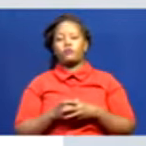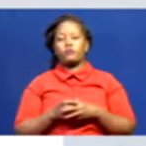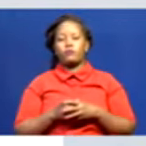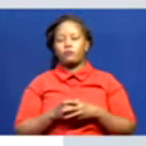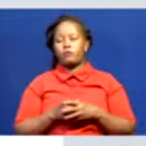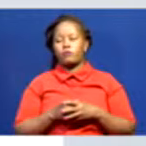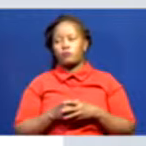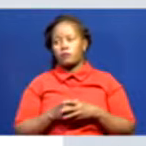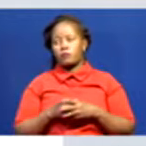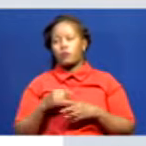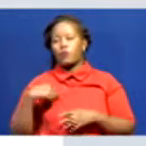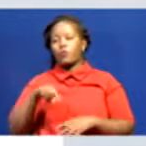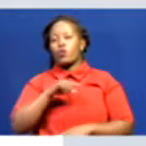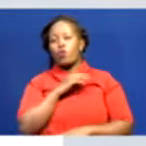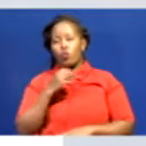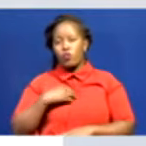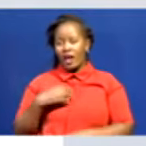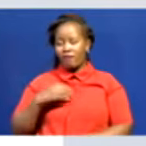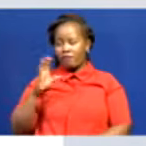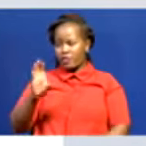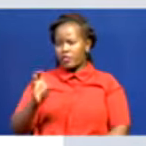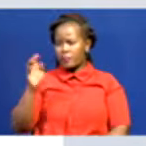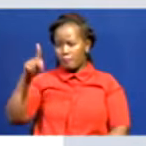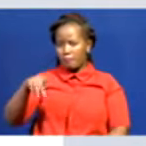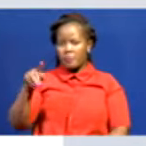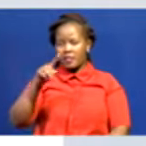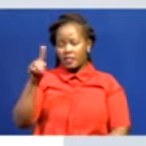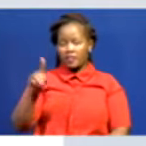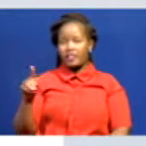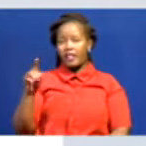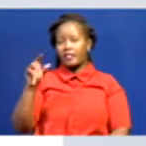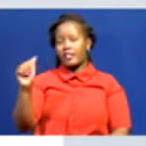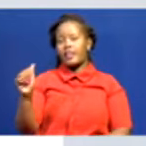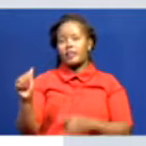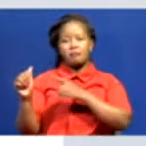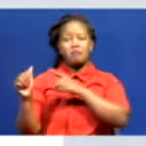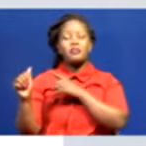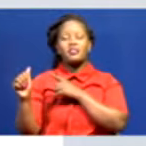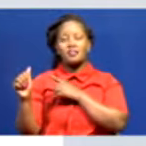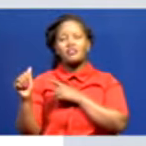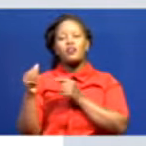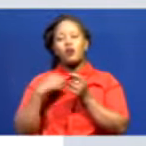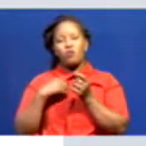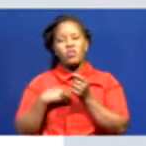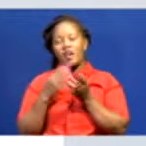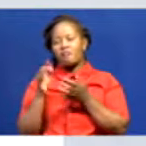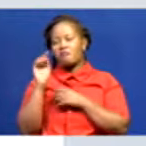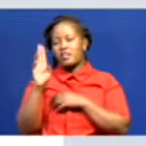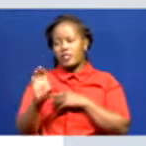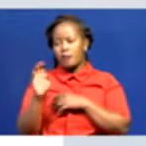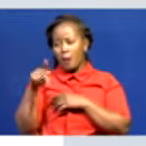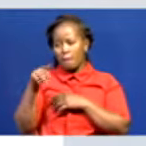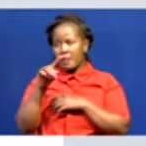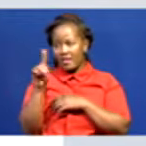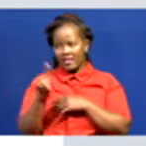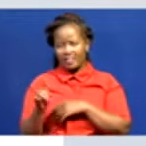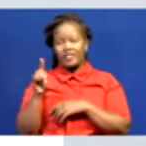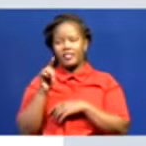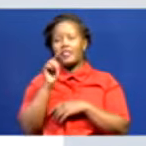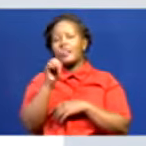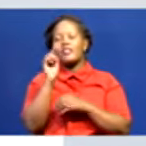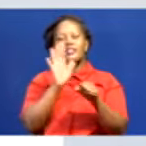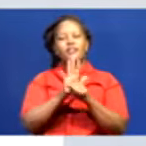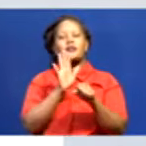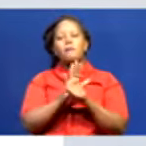on the other hand, we have the EPZA. I think it's just good to give you an update. Export Processing Zone Authority. 12 zones have been